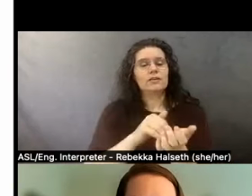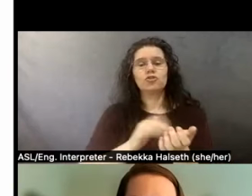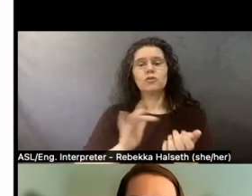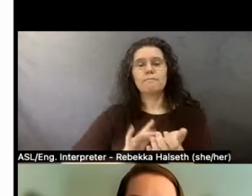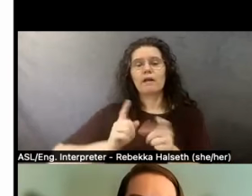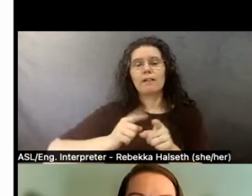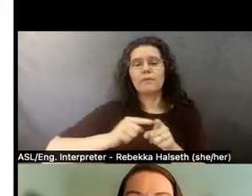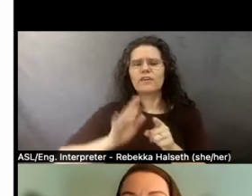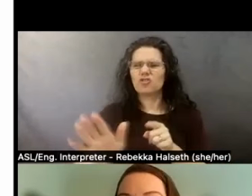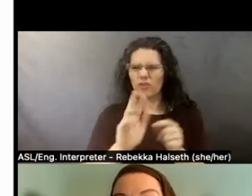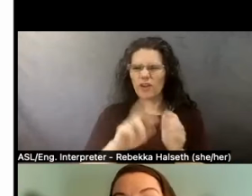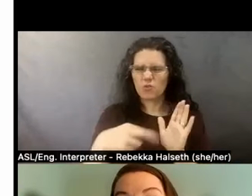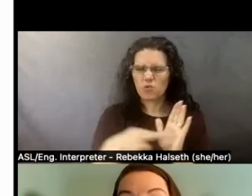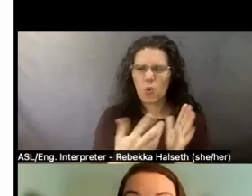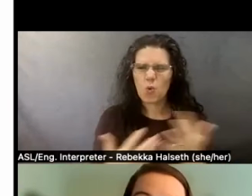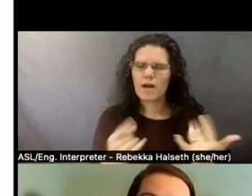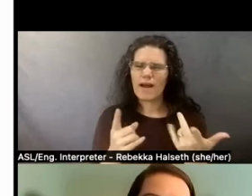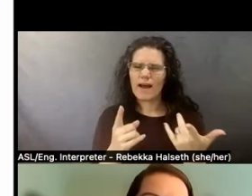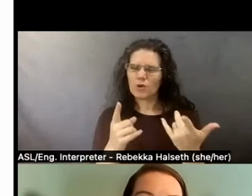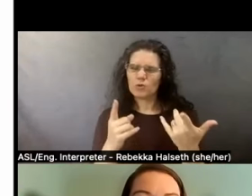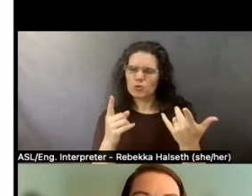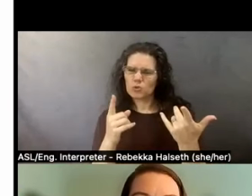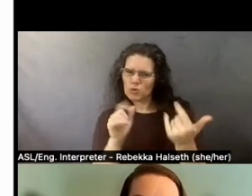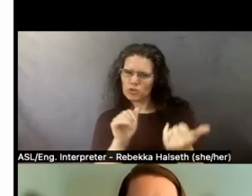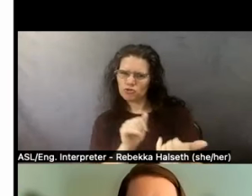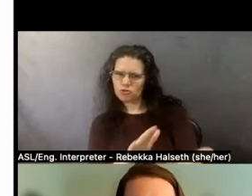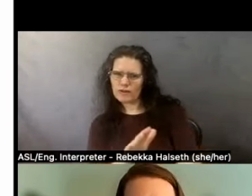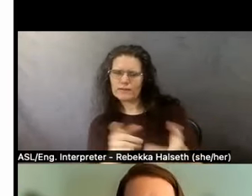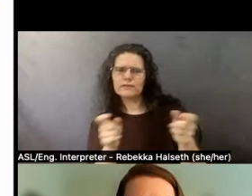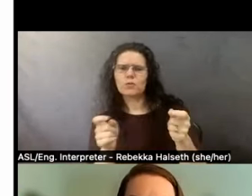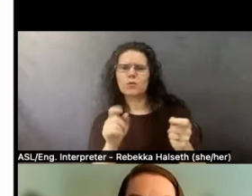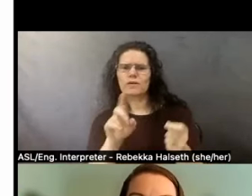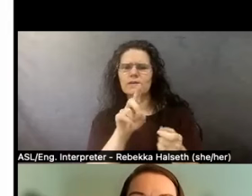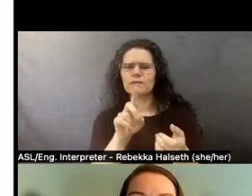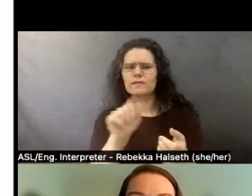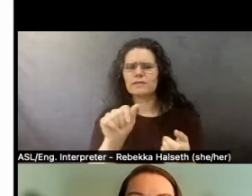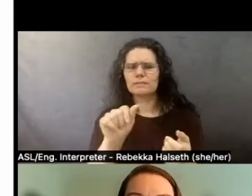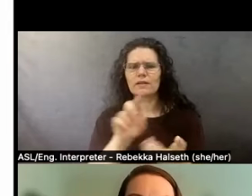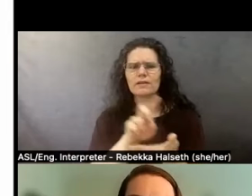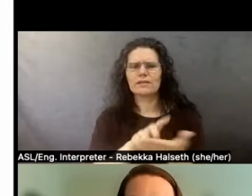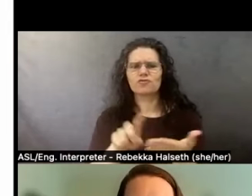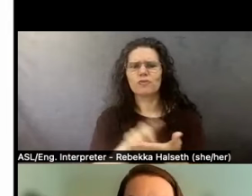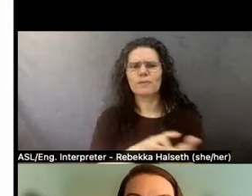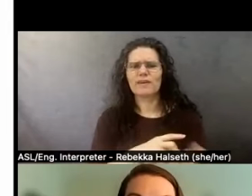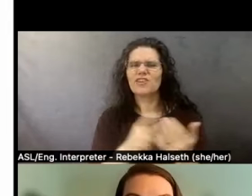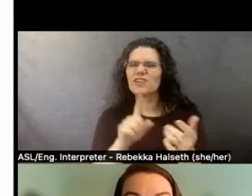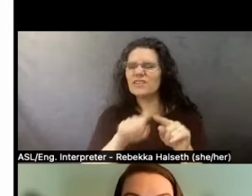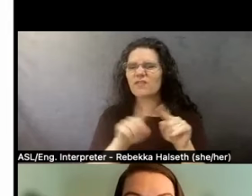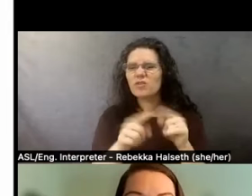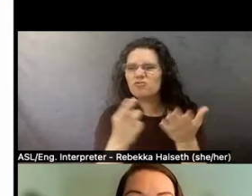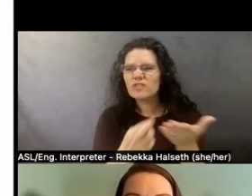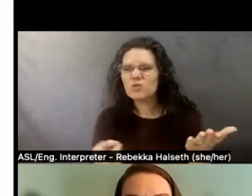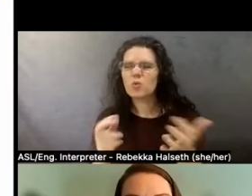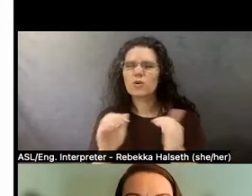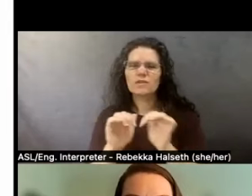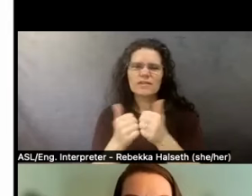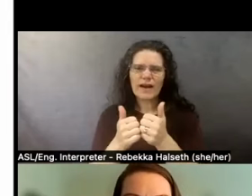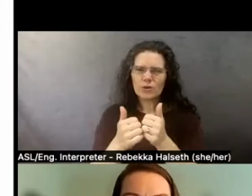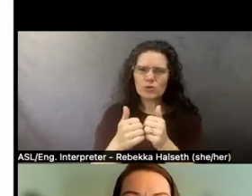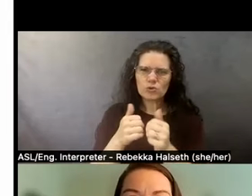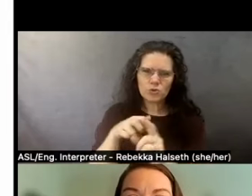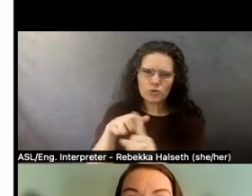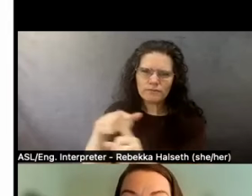disability discrimination? What are some of the resources that you can consult? And just sort of how to navigate that. And today we